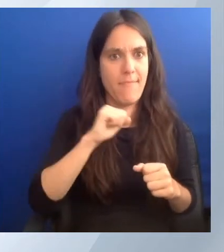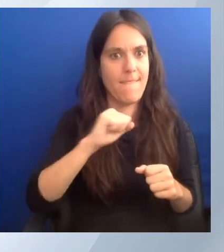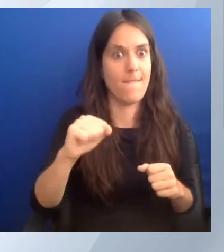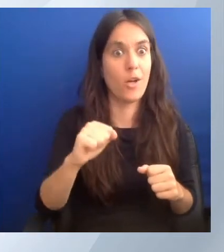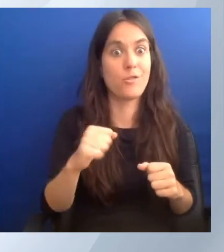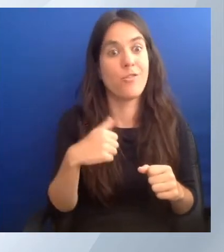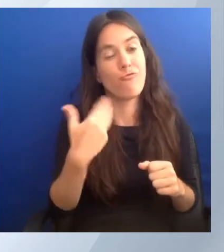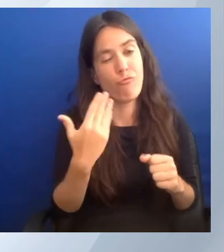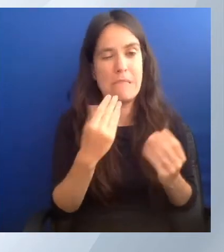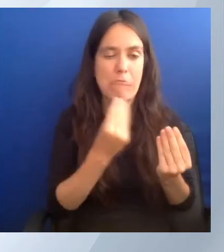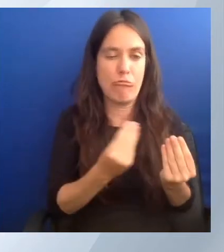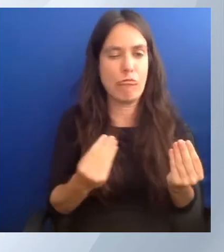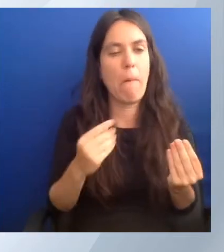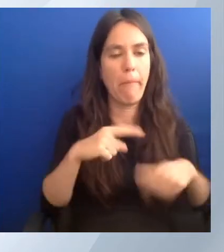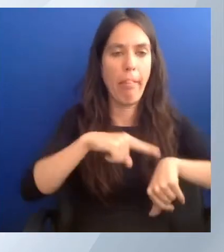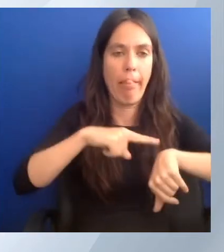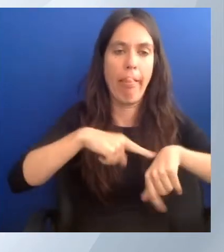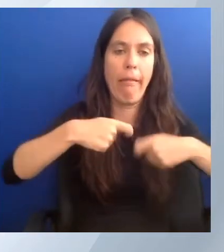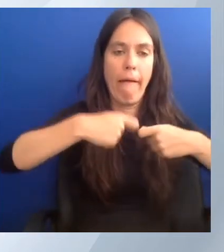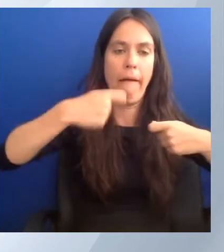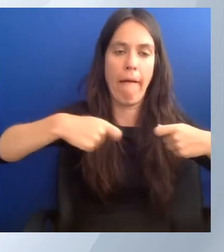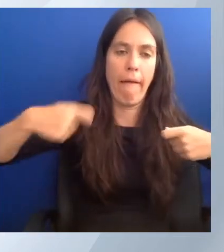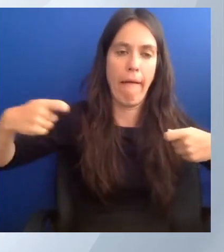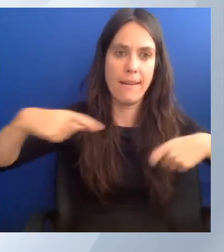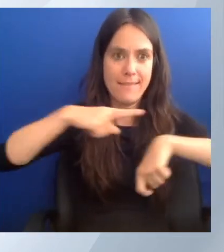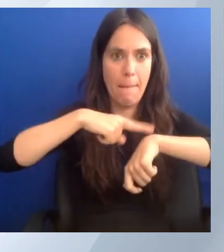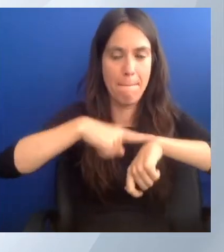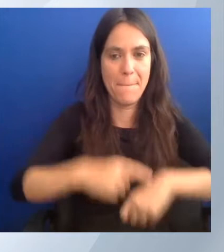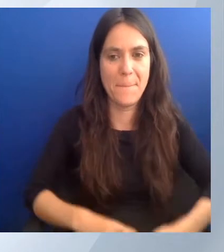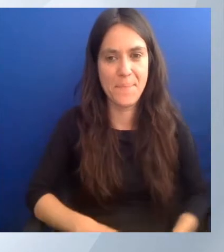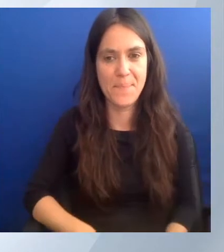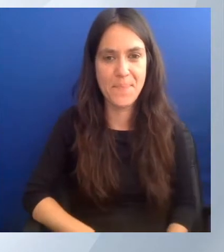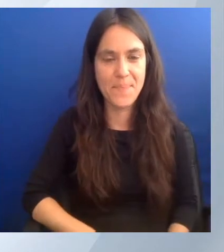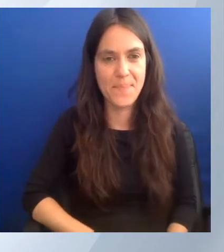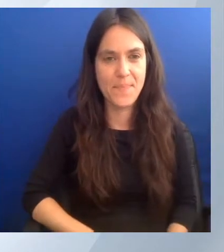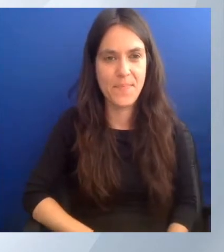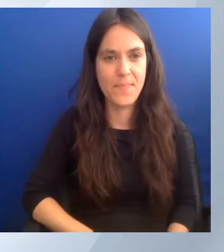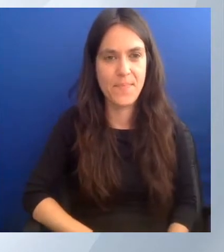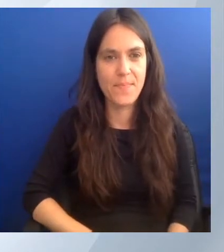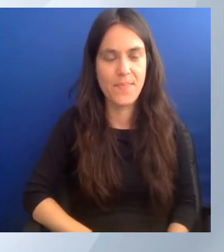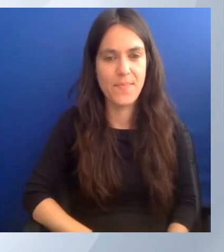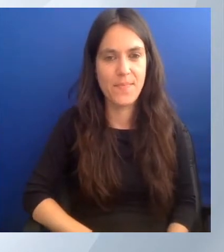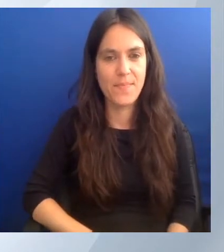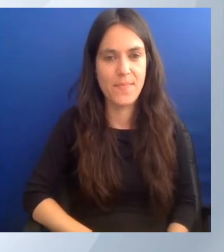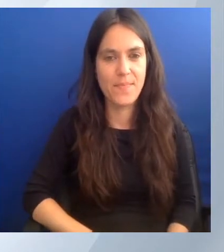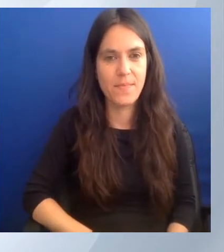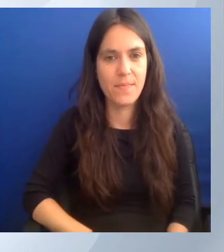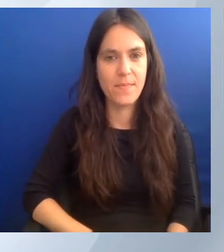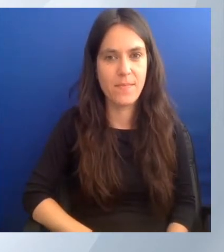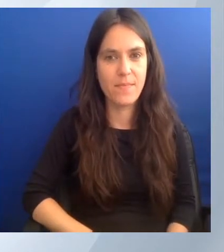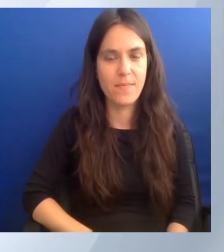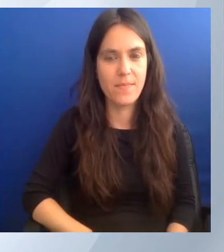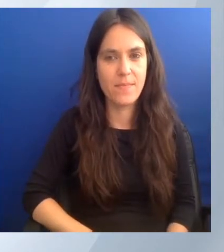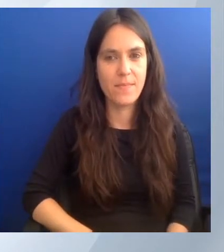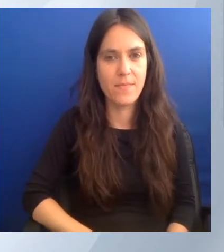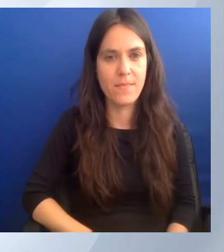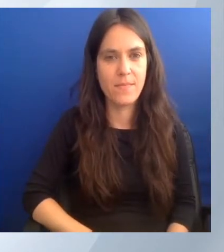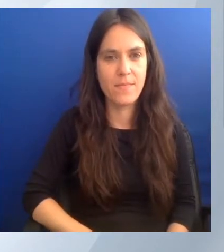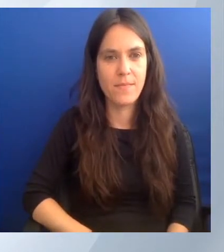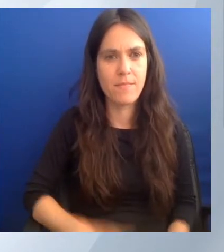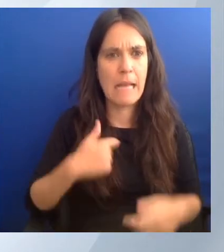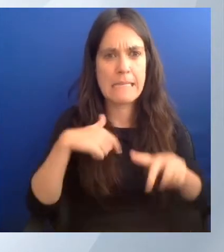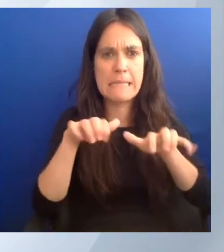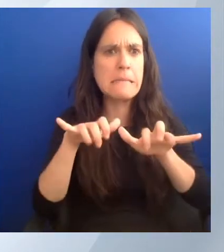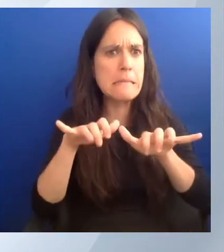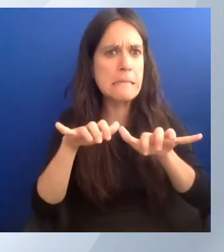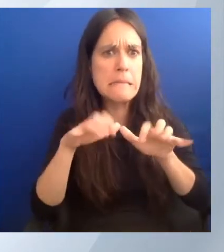a bit more time. So now we have our live demo, because apparently I can't type, but we need to fill it